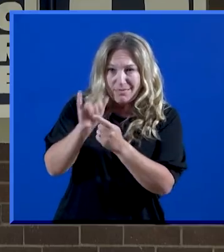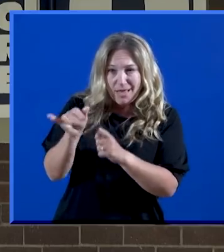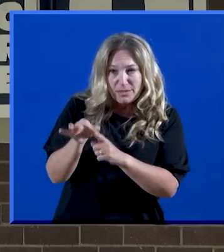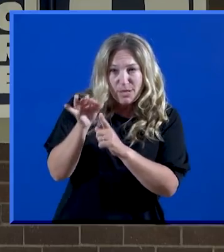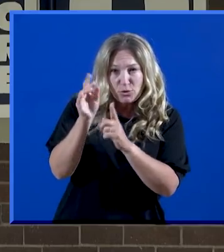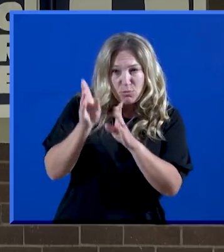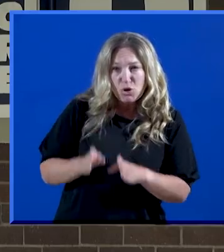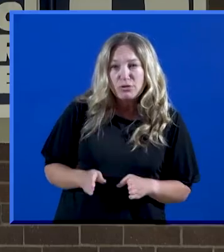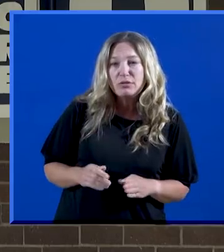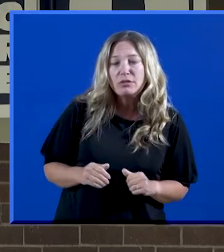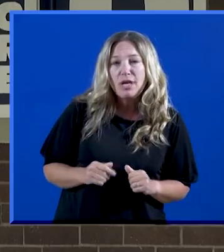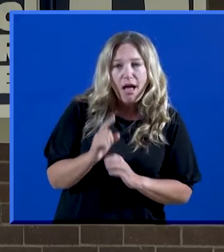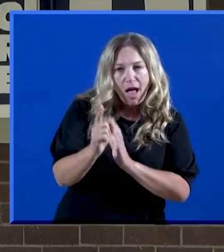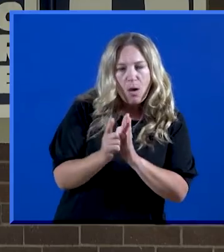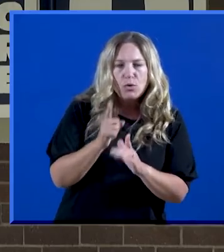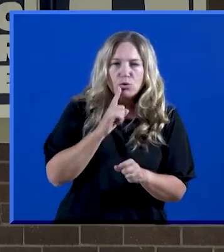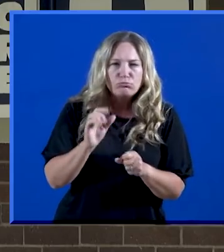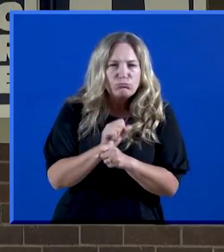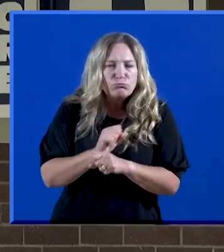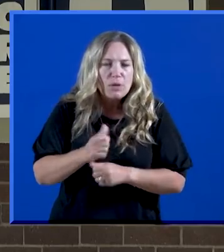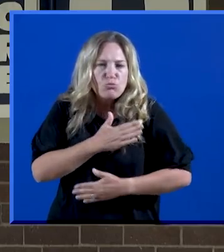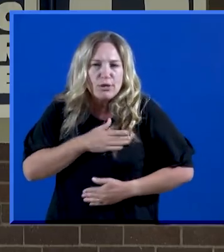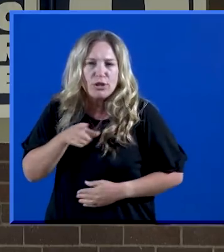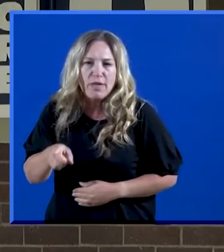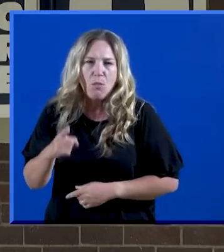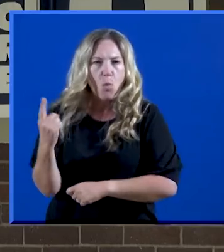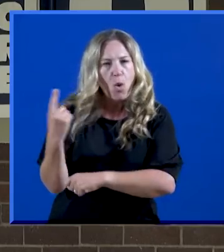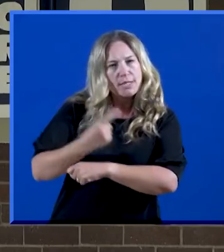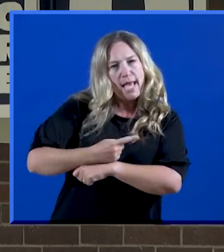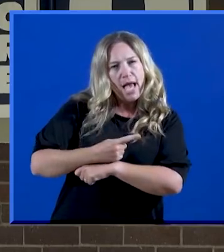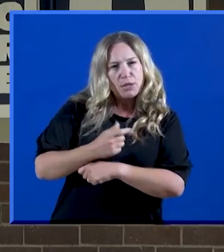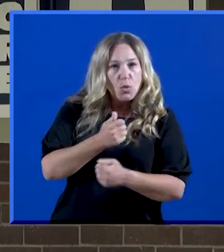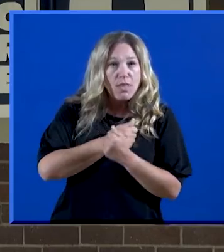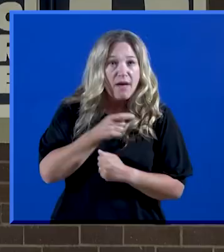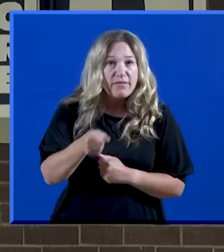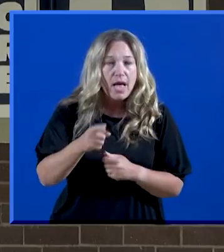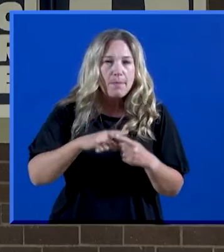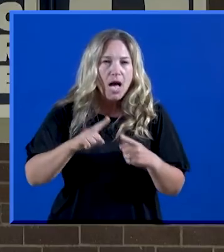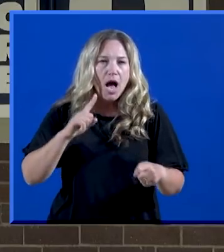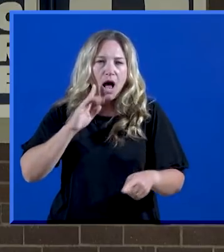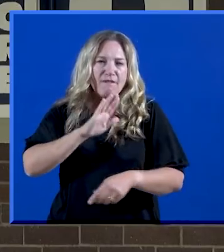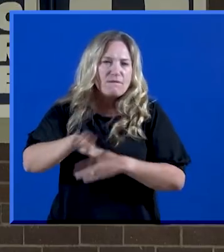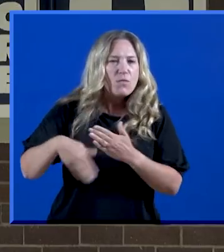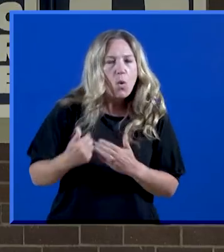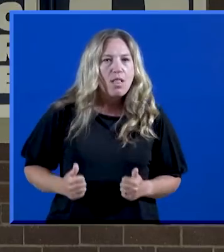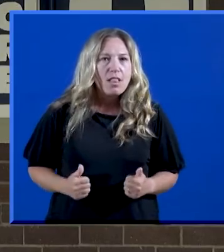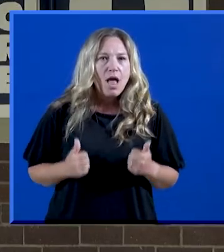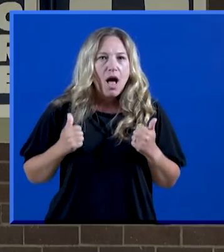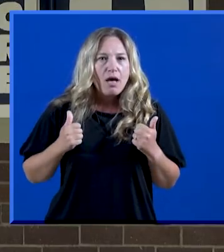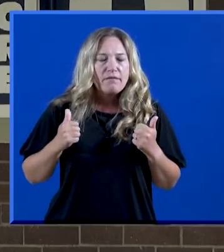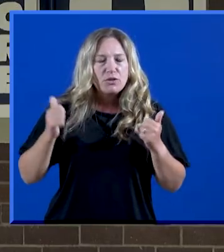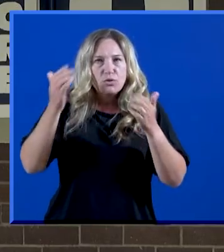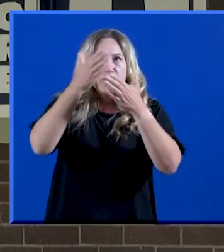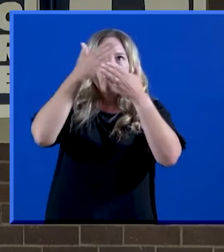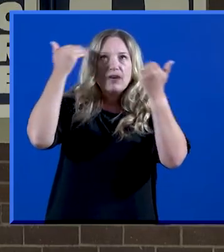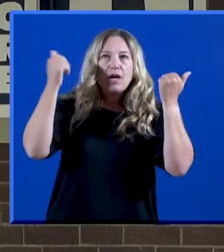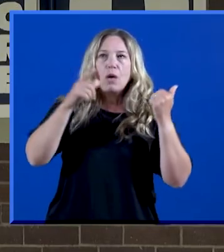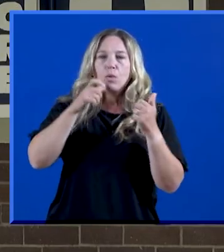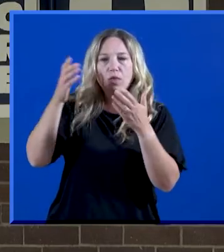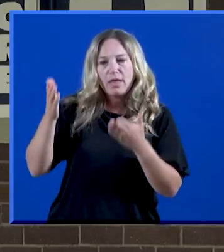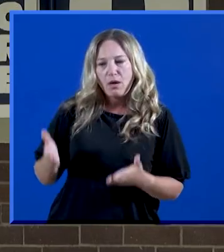special person, an hour to appreciate them, a day to love them, but an entire lifetime to forget